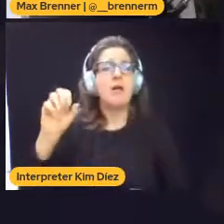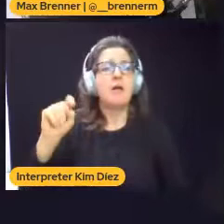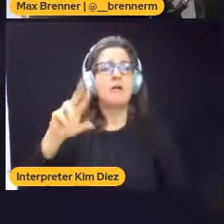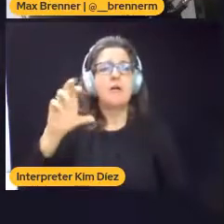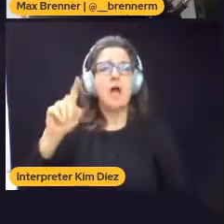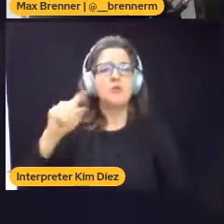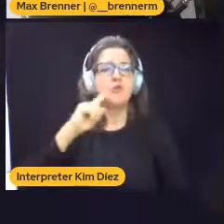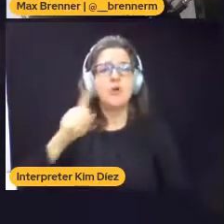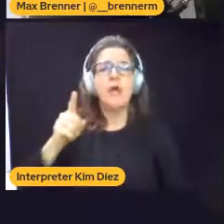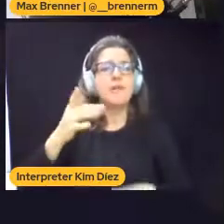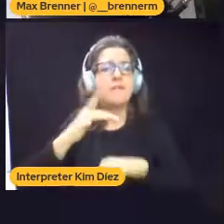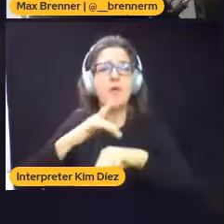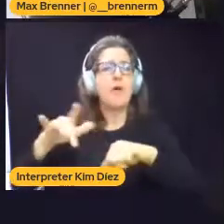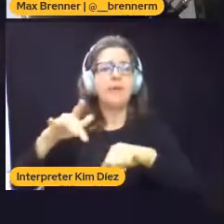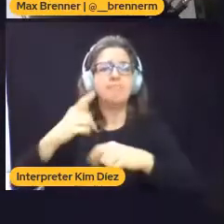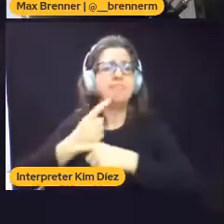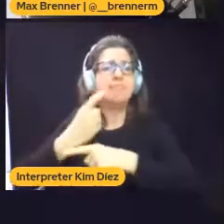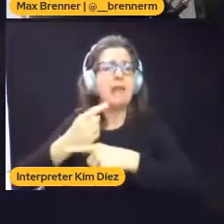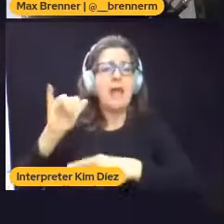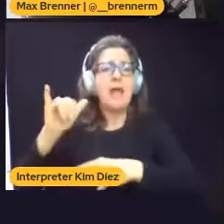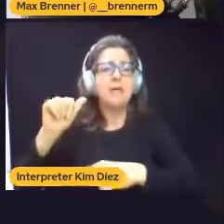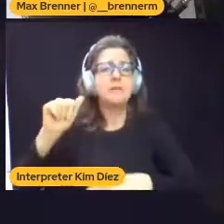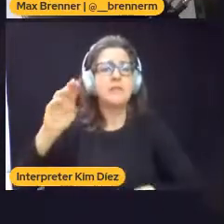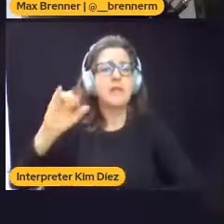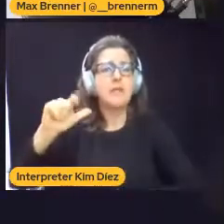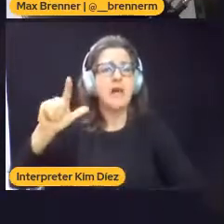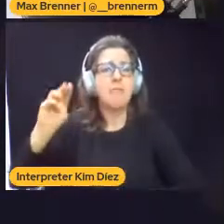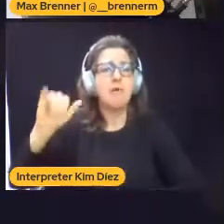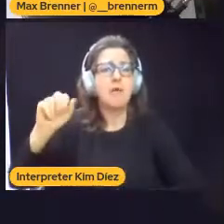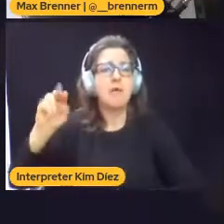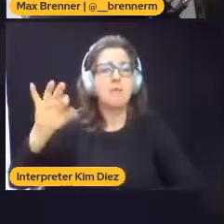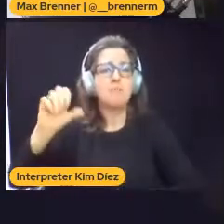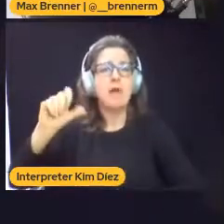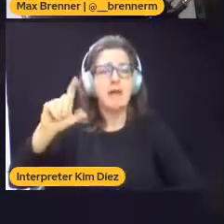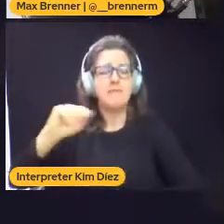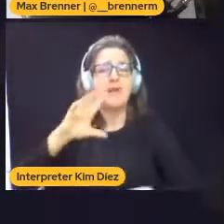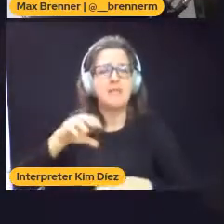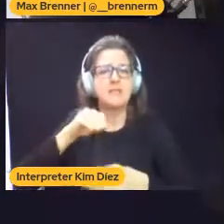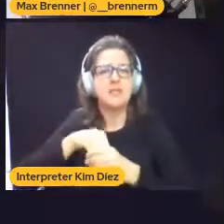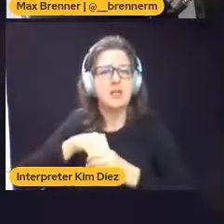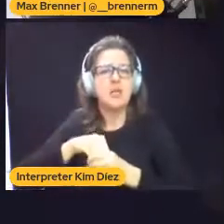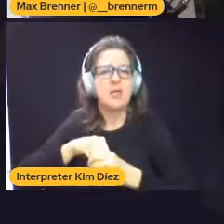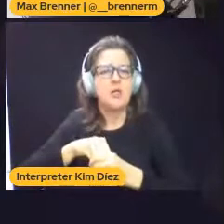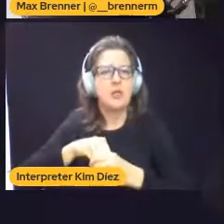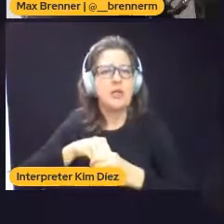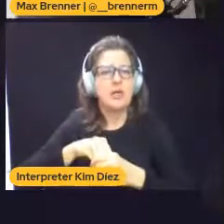plain old YAML manifests, there is the so-called include construct, which works exactly the same.